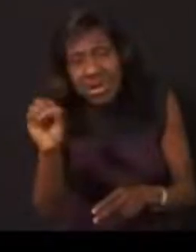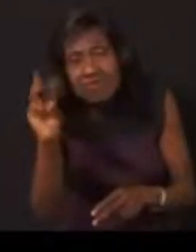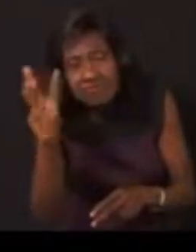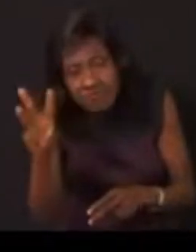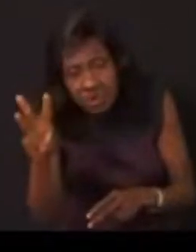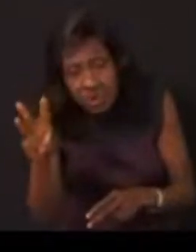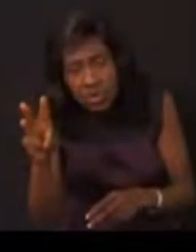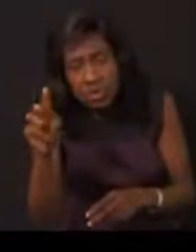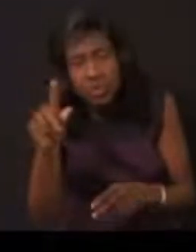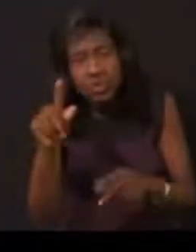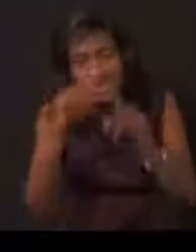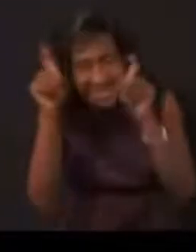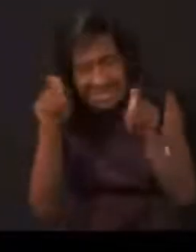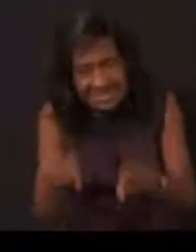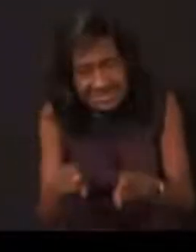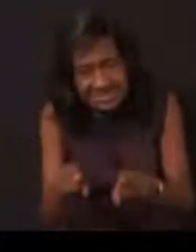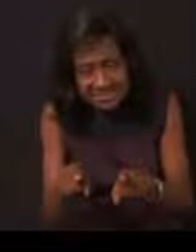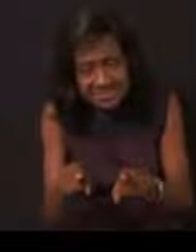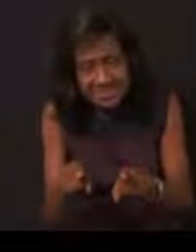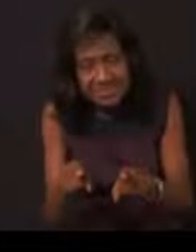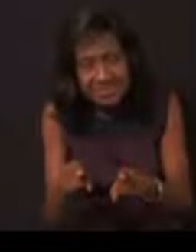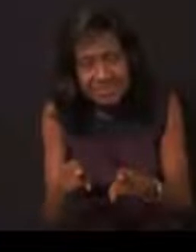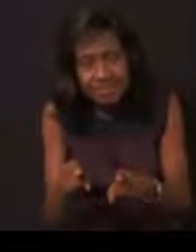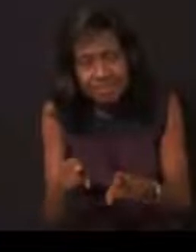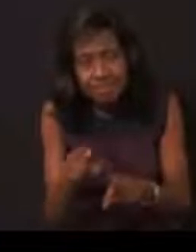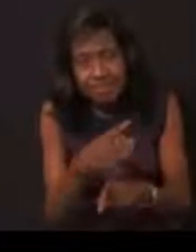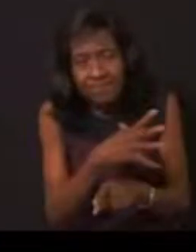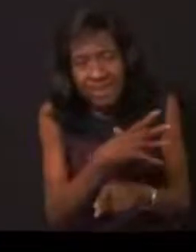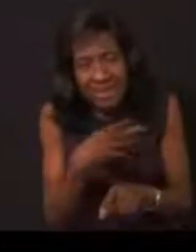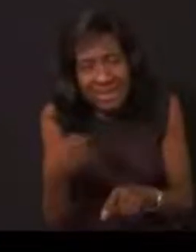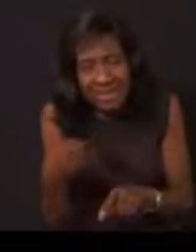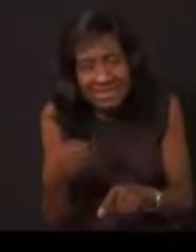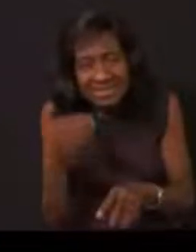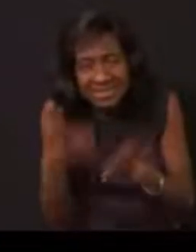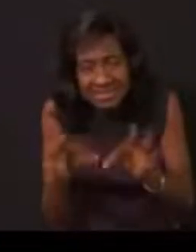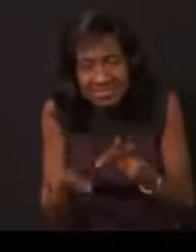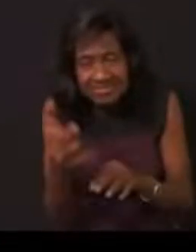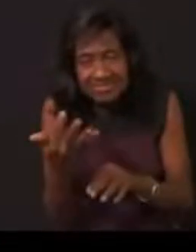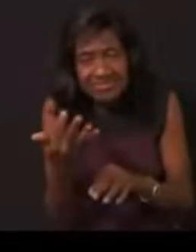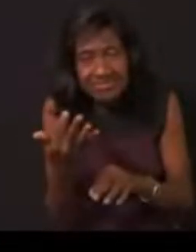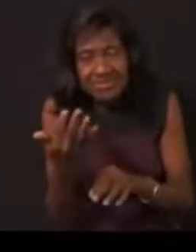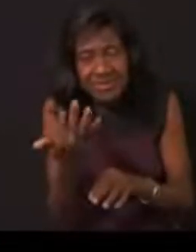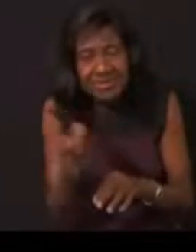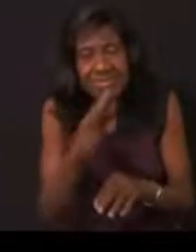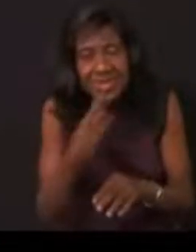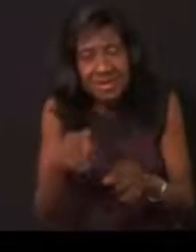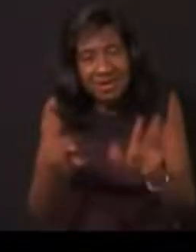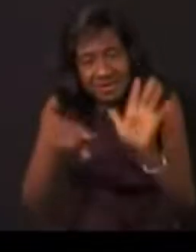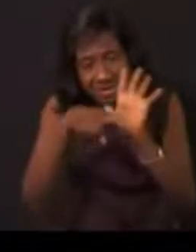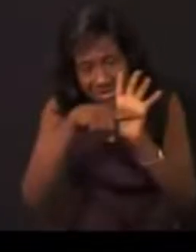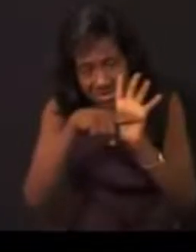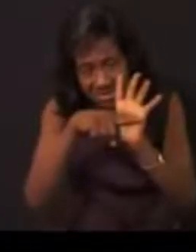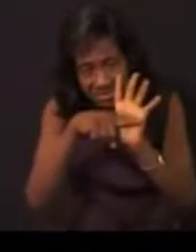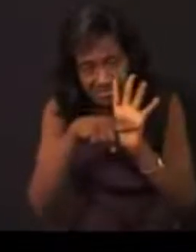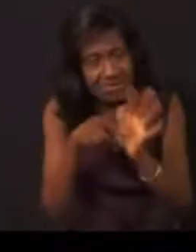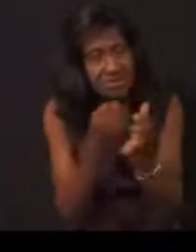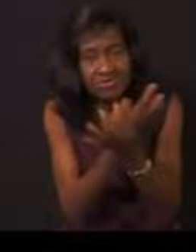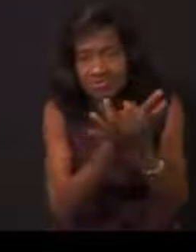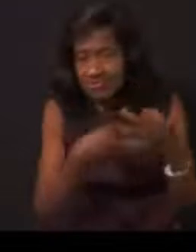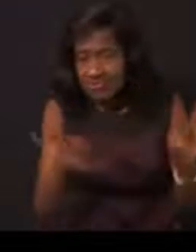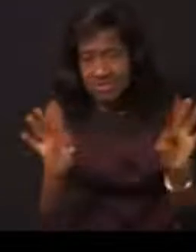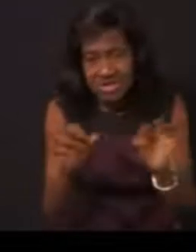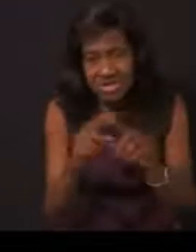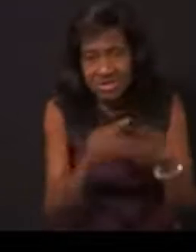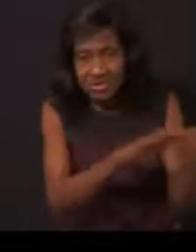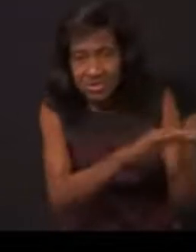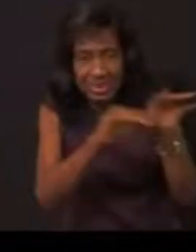they utilize those. And if they are negative, they'll be free to leave quarantine.